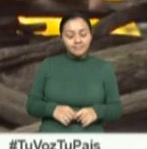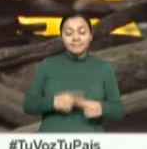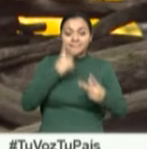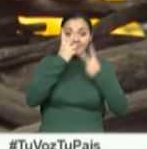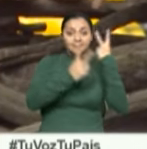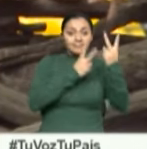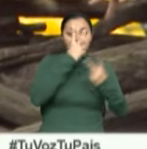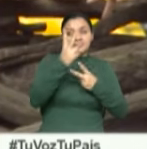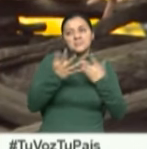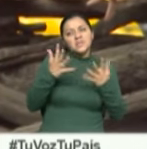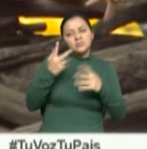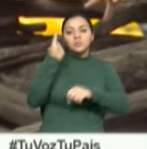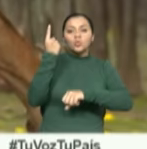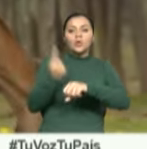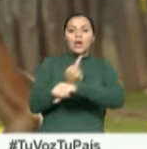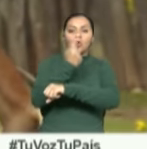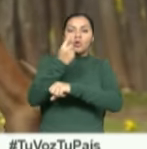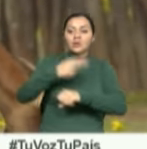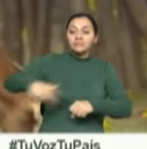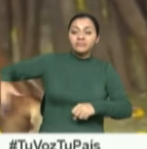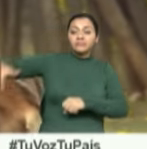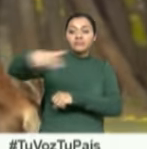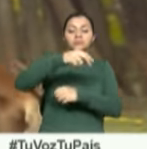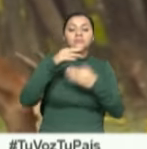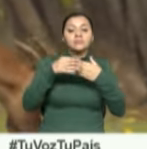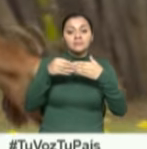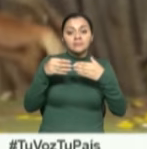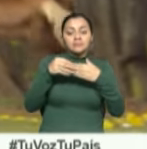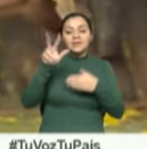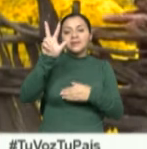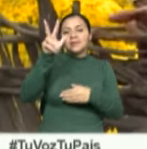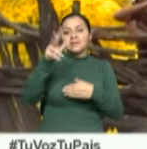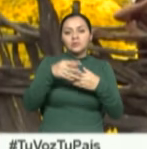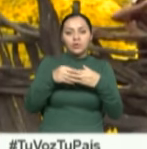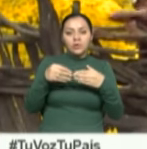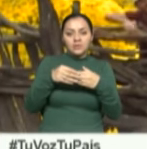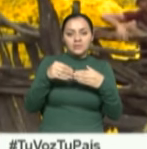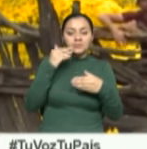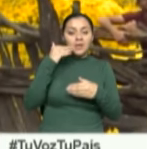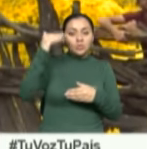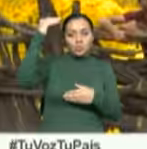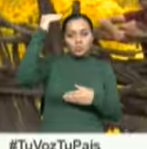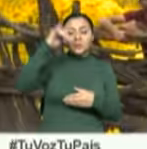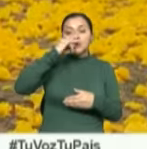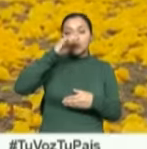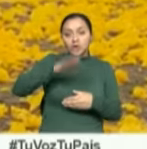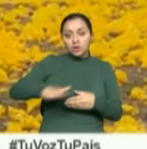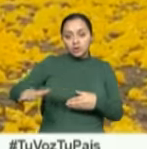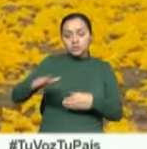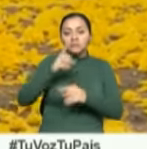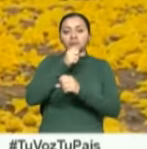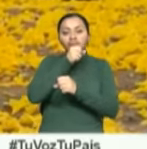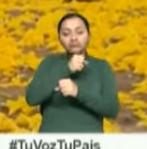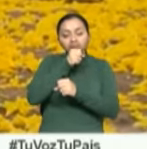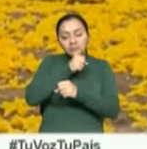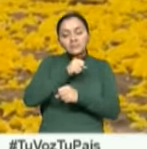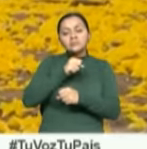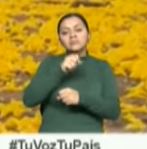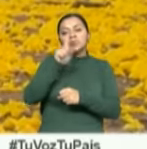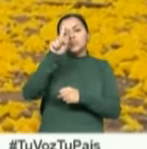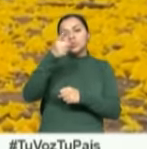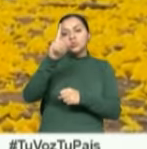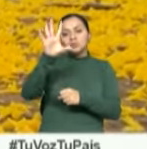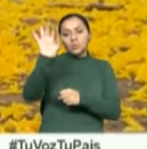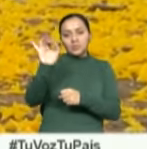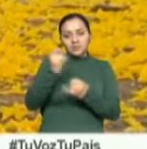que toma una hora, tiene un costo de $3 para adulto y unos 50 para niños y personas de la tercera edad.